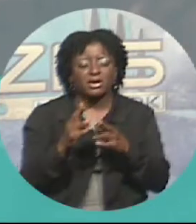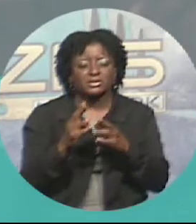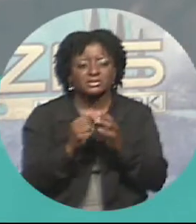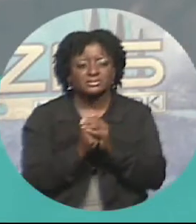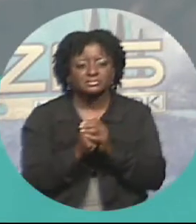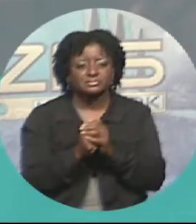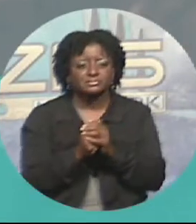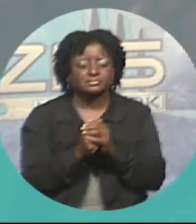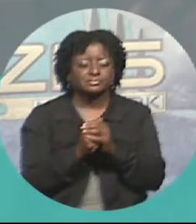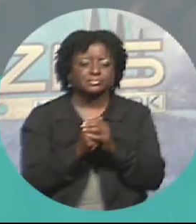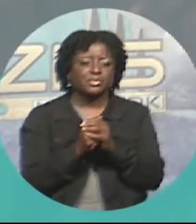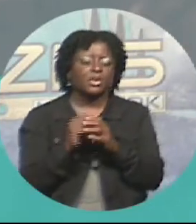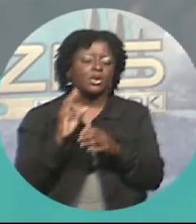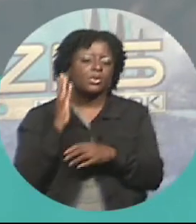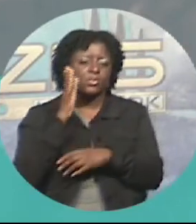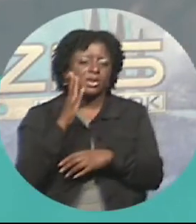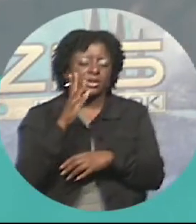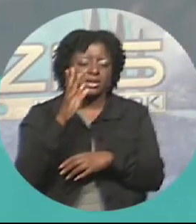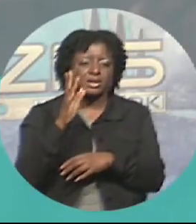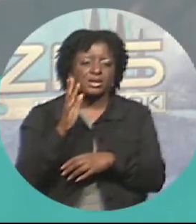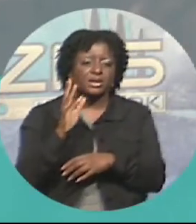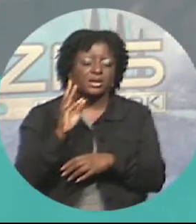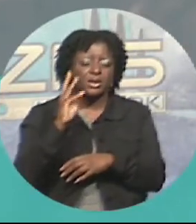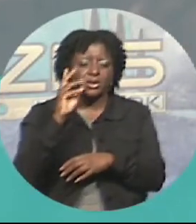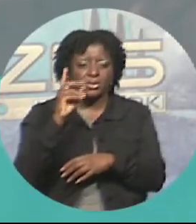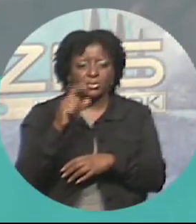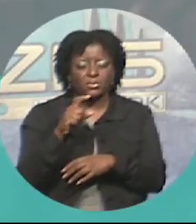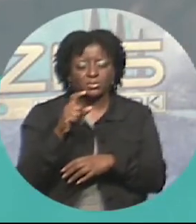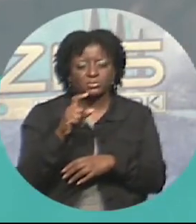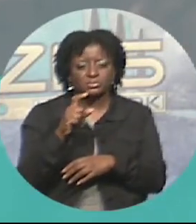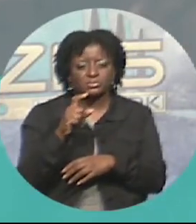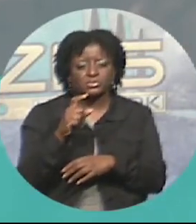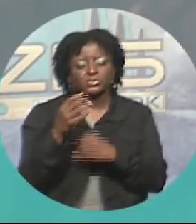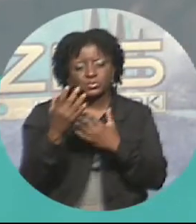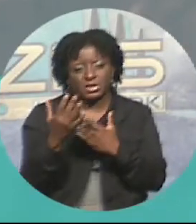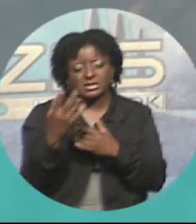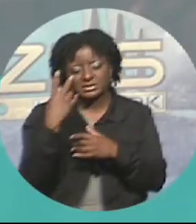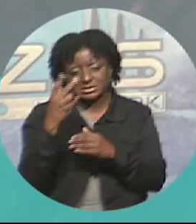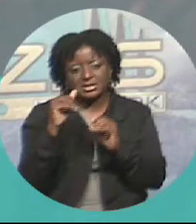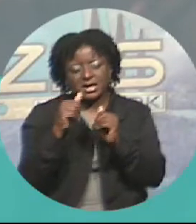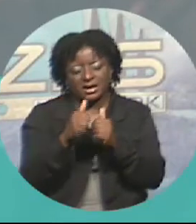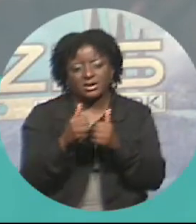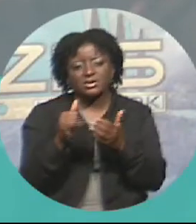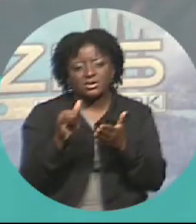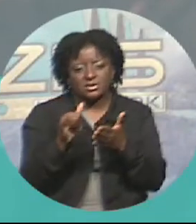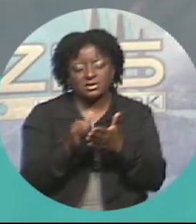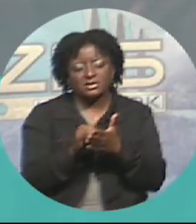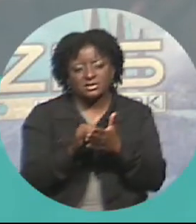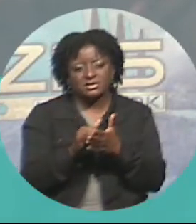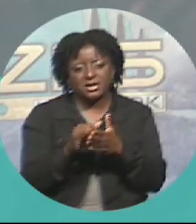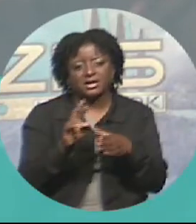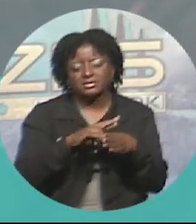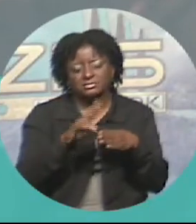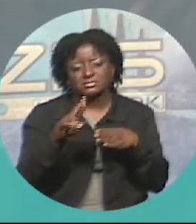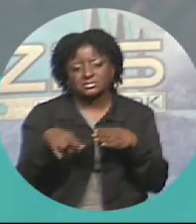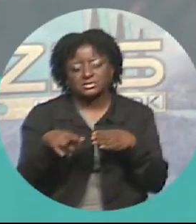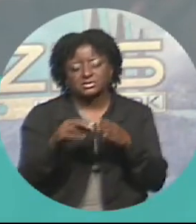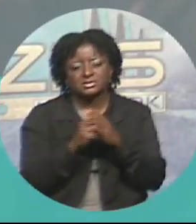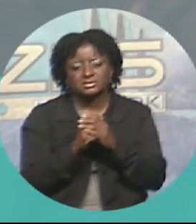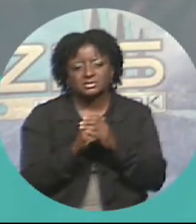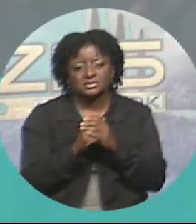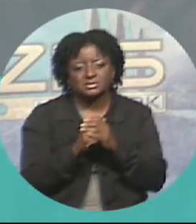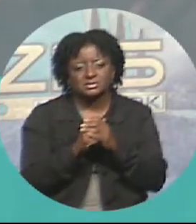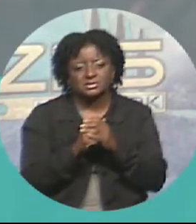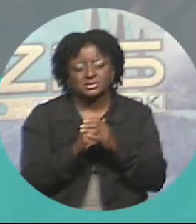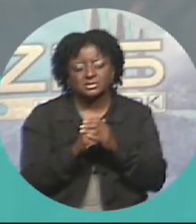given. We'll just have to see how that plays out. The expectation is that the minister